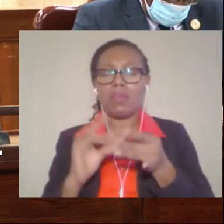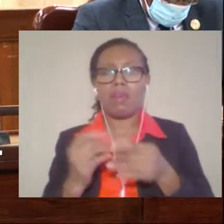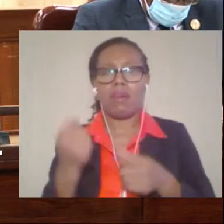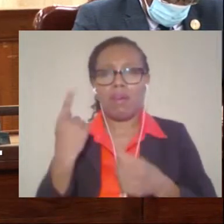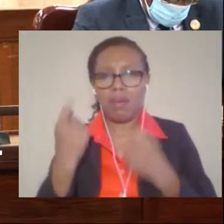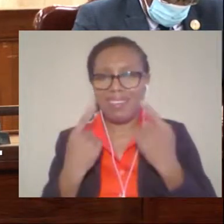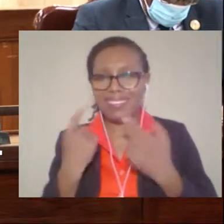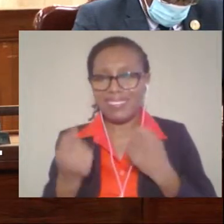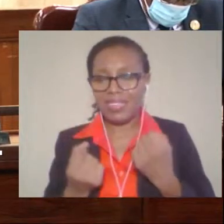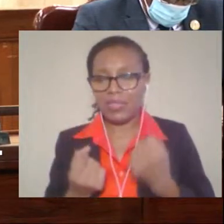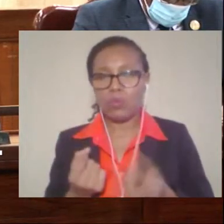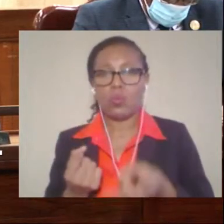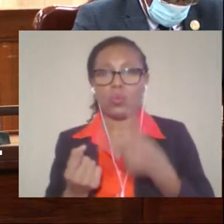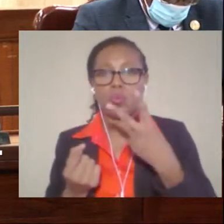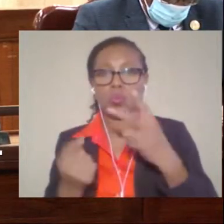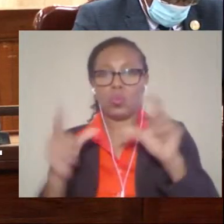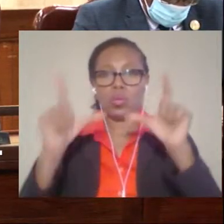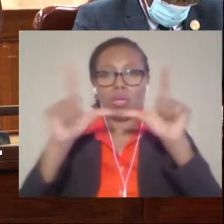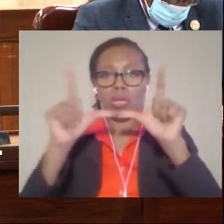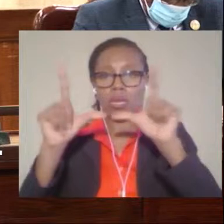licenses approved